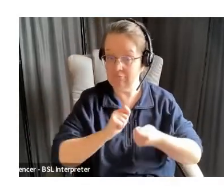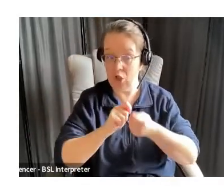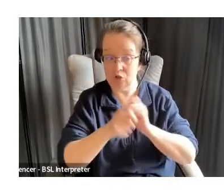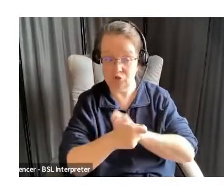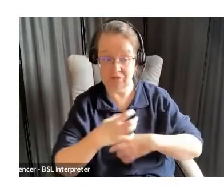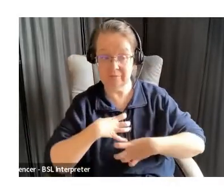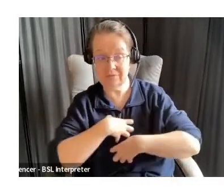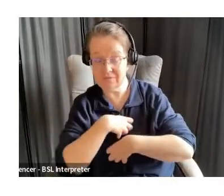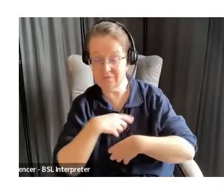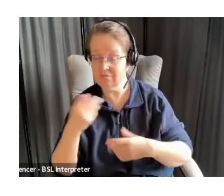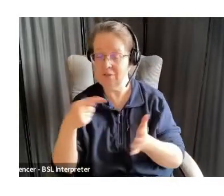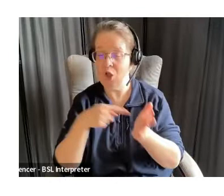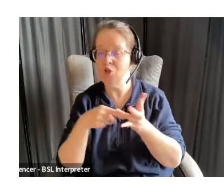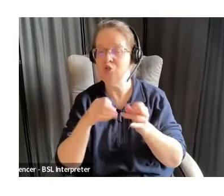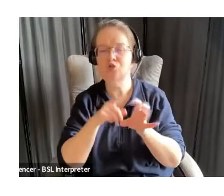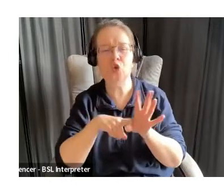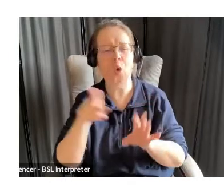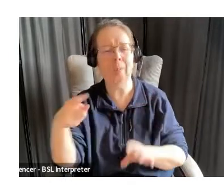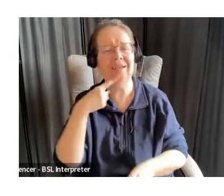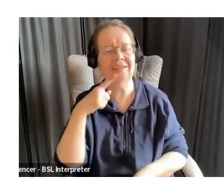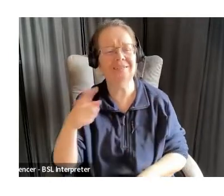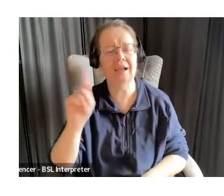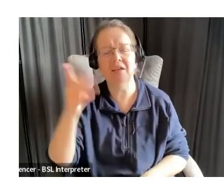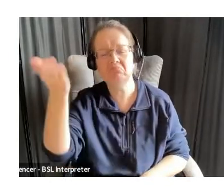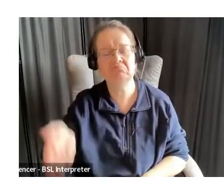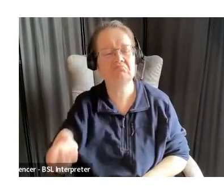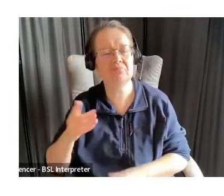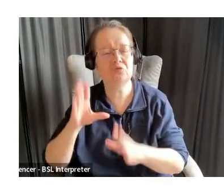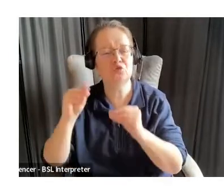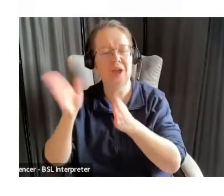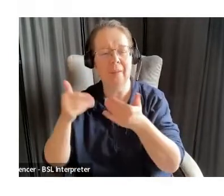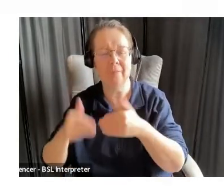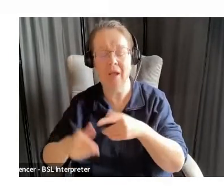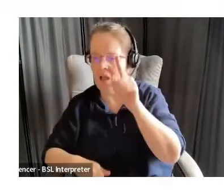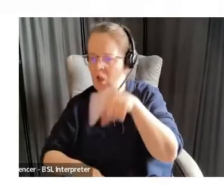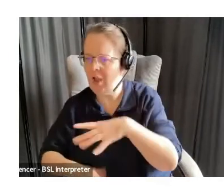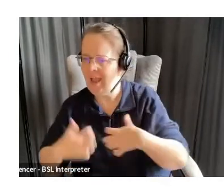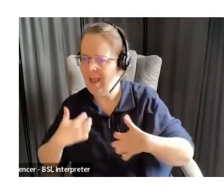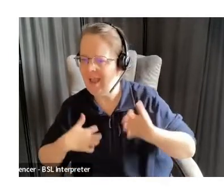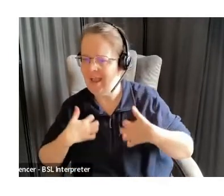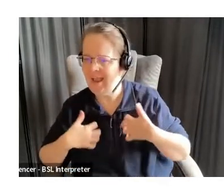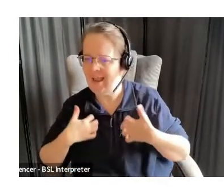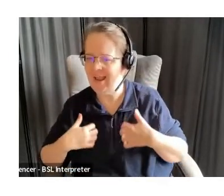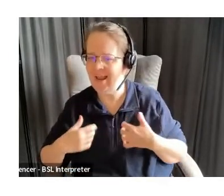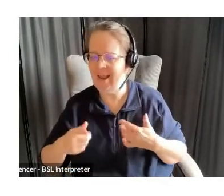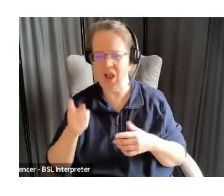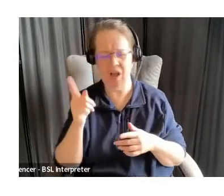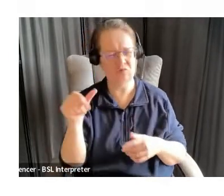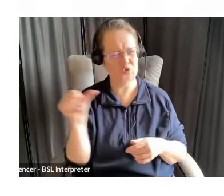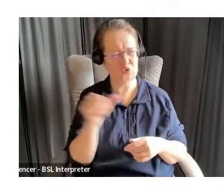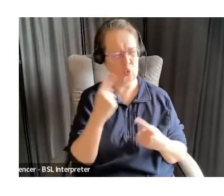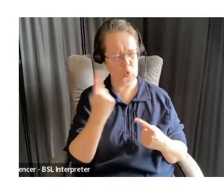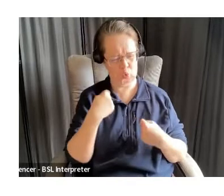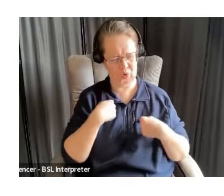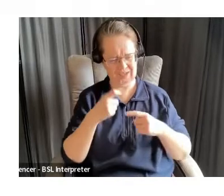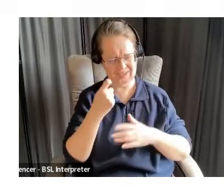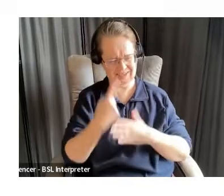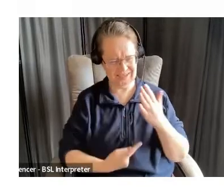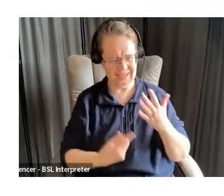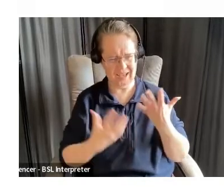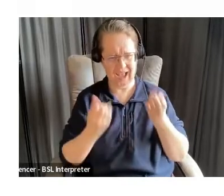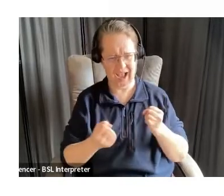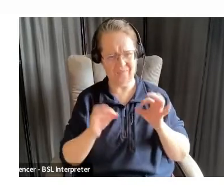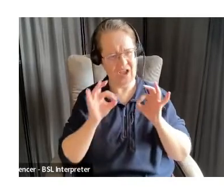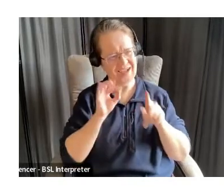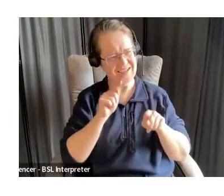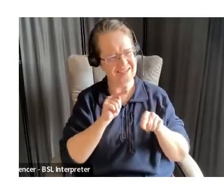helped you? Toby, what are people saying in the chat box? Okay, we've got an interesting comment from someone saying, surely people who are disabled have special skills to